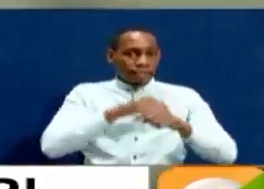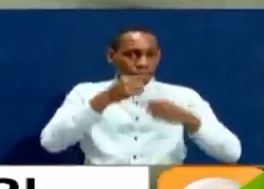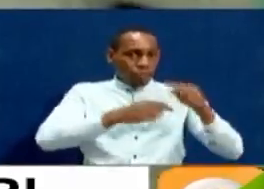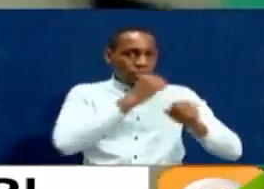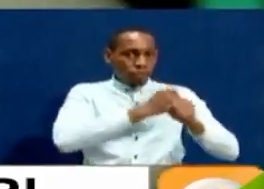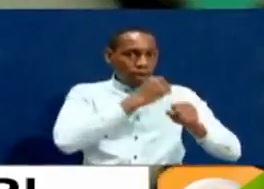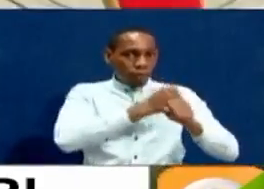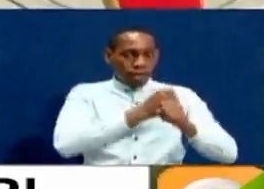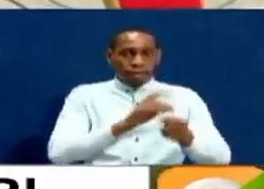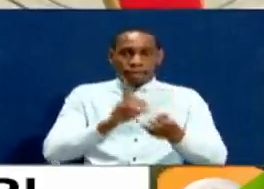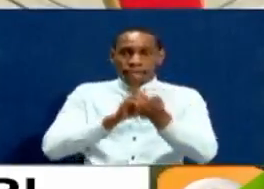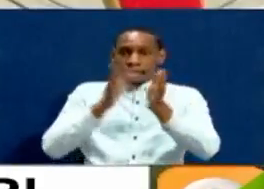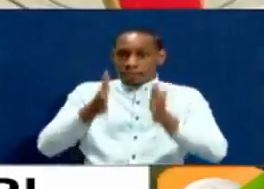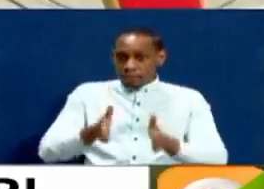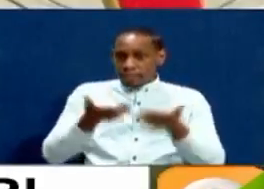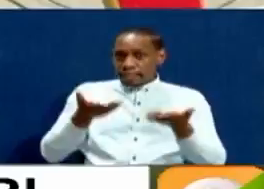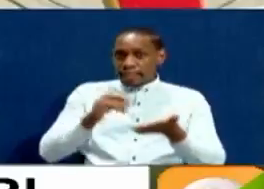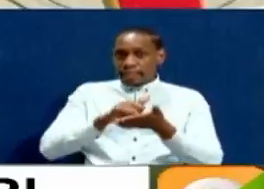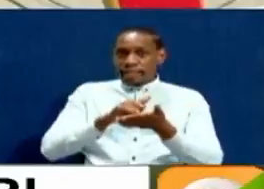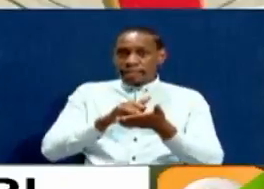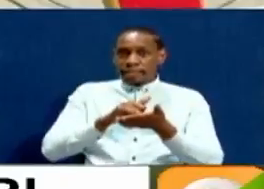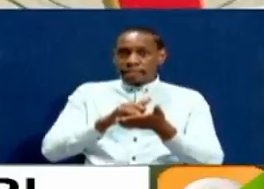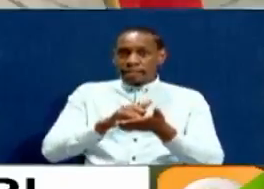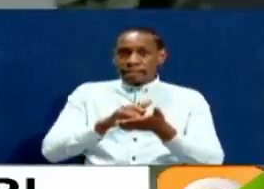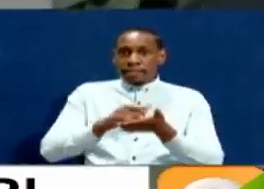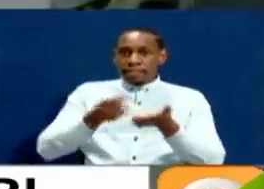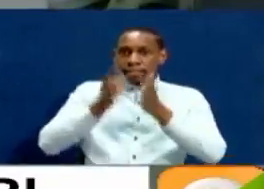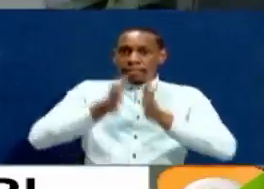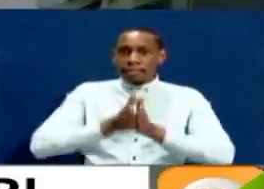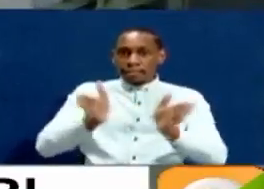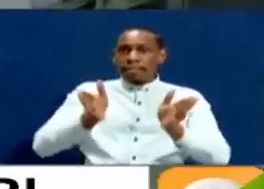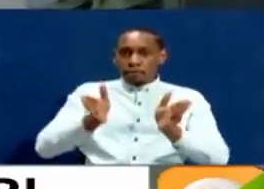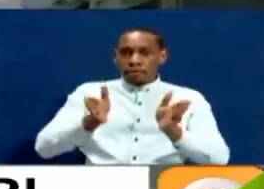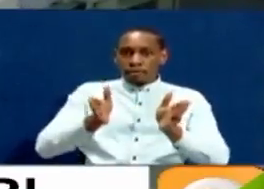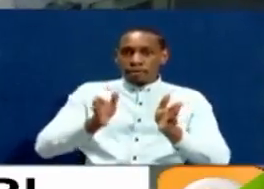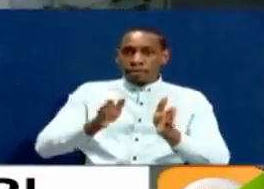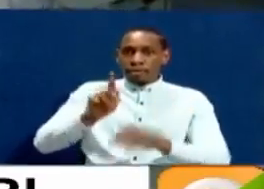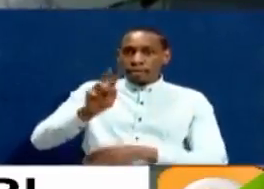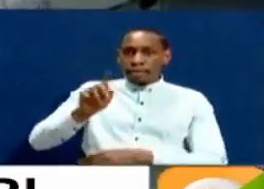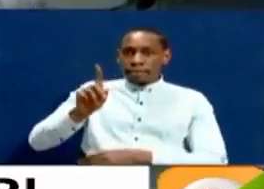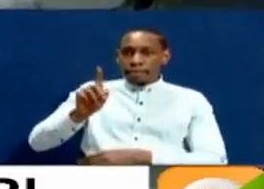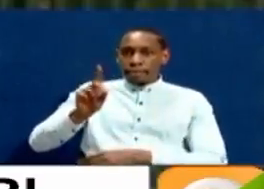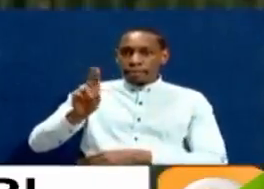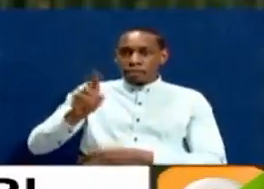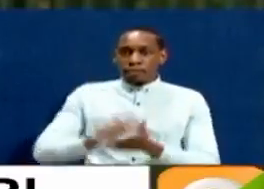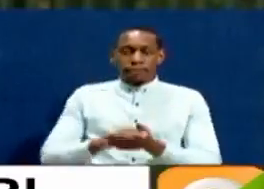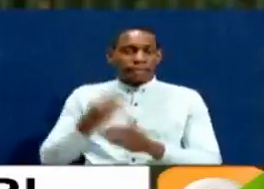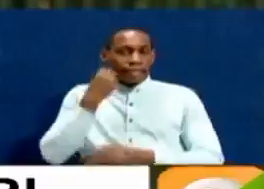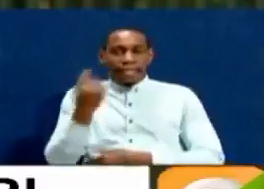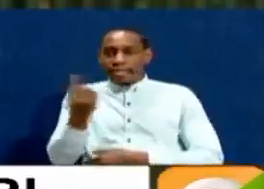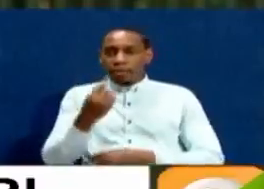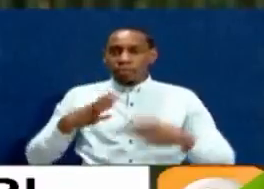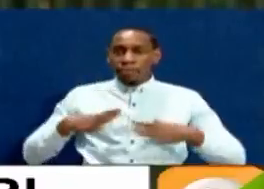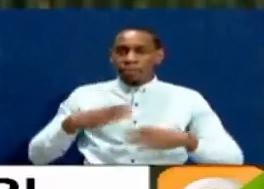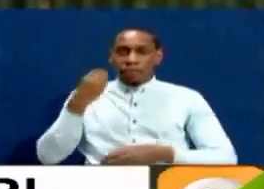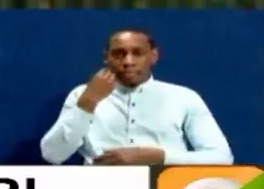akiwa kazini. Dr. Mwachonda ni kaimu katibu mkuu wa chama cha wauguzi na madaktari. And it's a lonely disease because when you're sick people